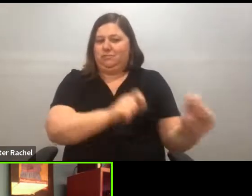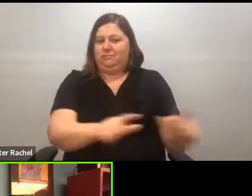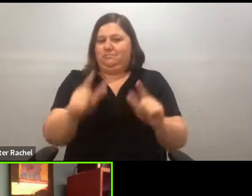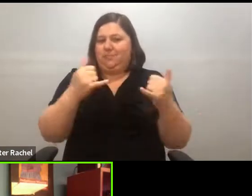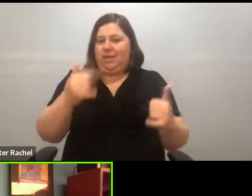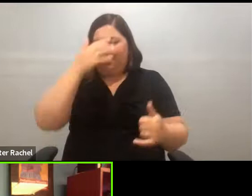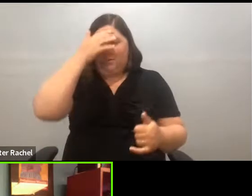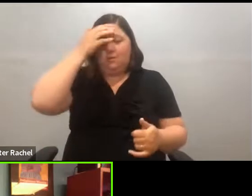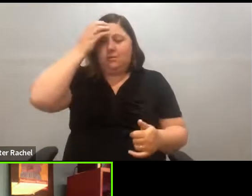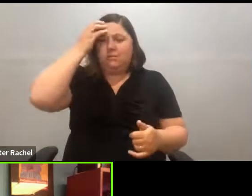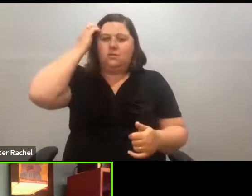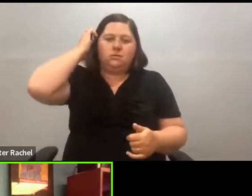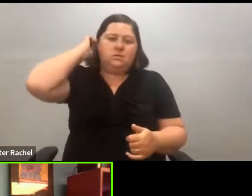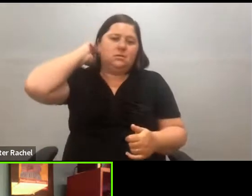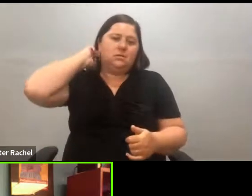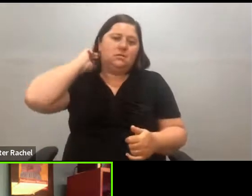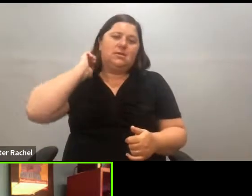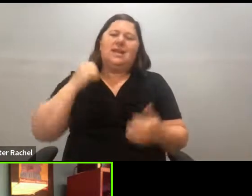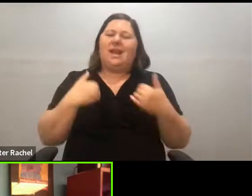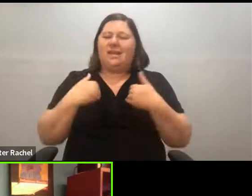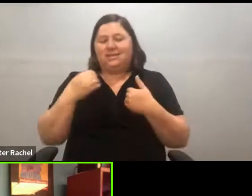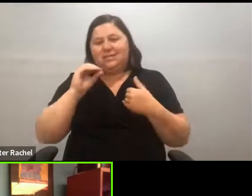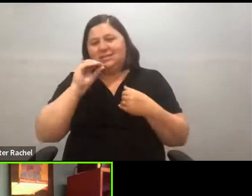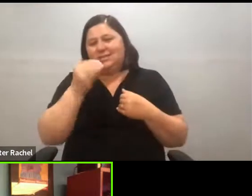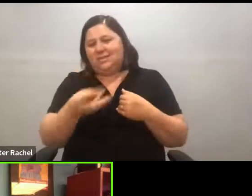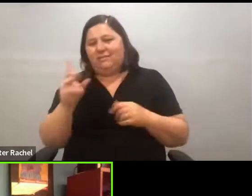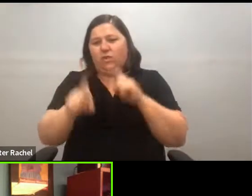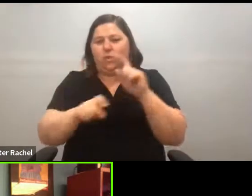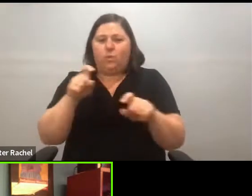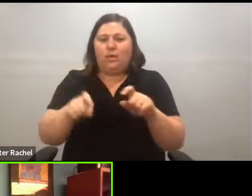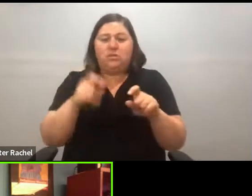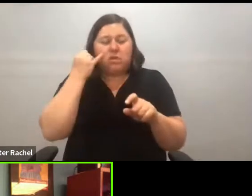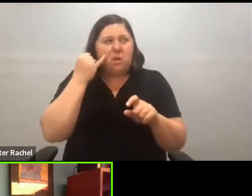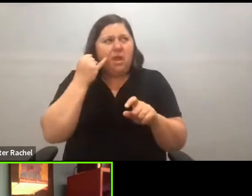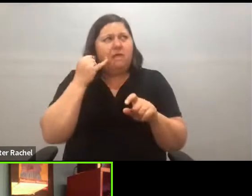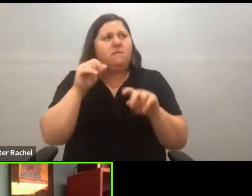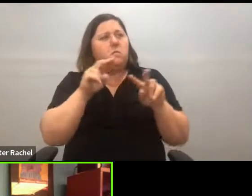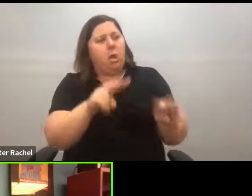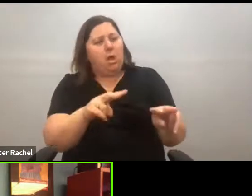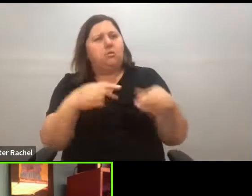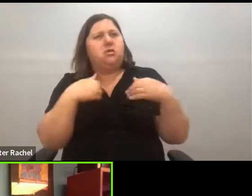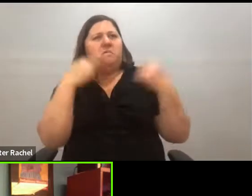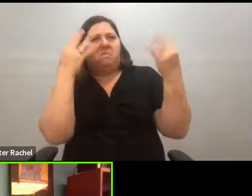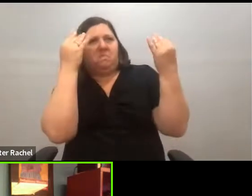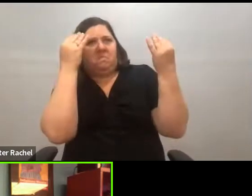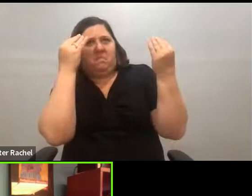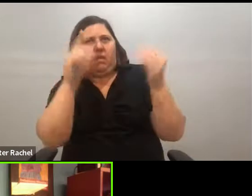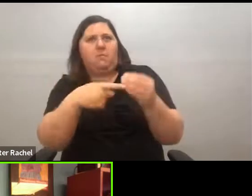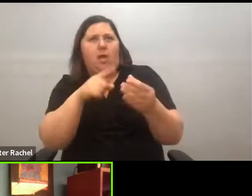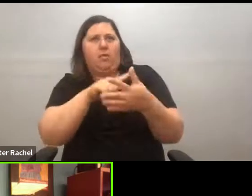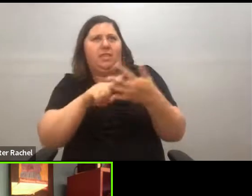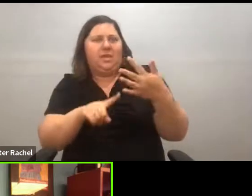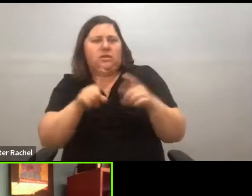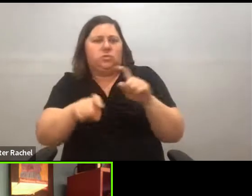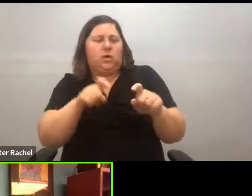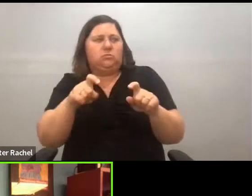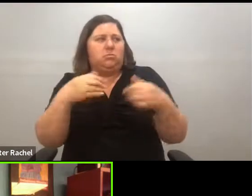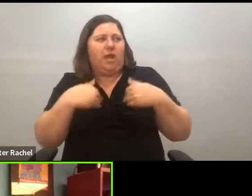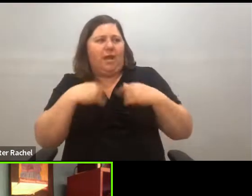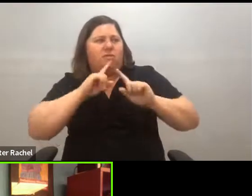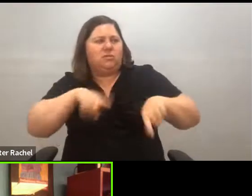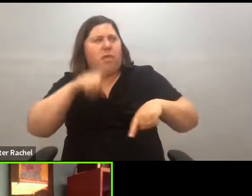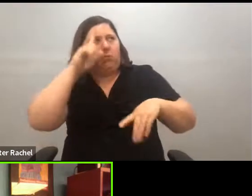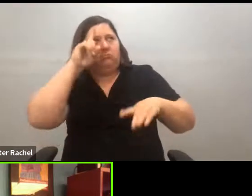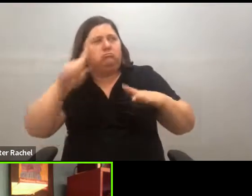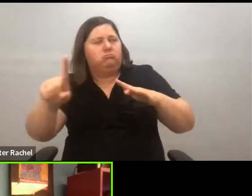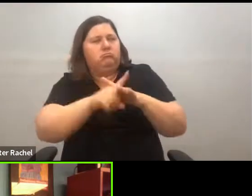now, and it has a number of questions in it. So if you have any thoughts about these questions, if any responses come to you as